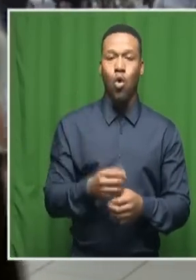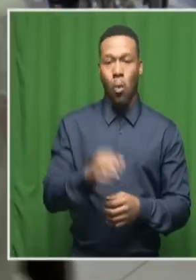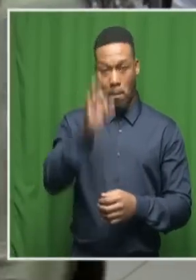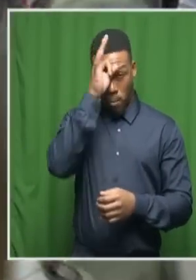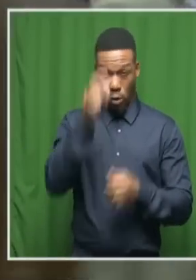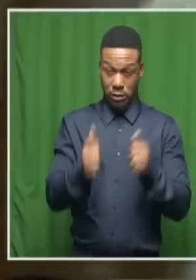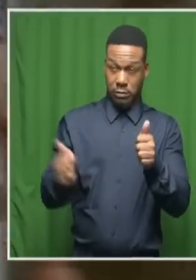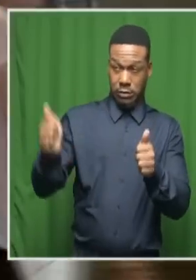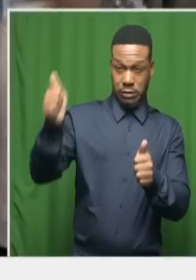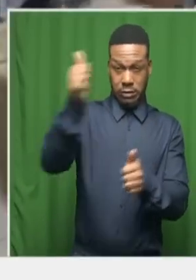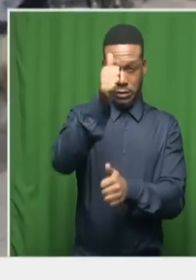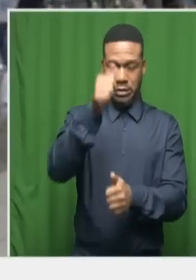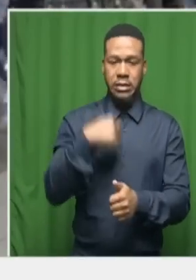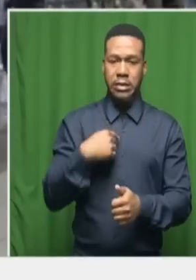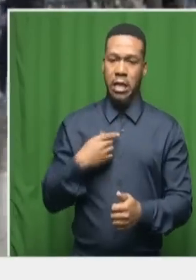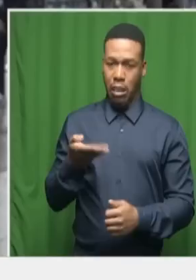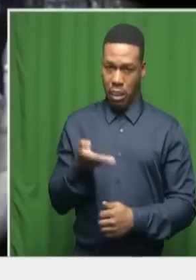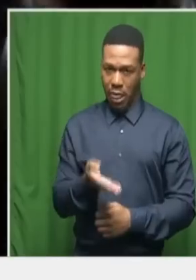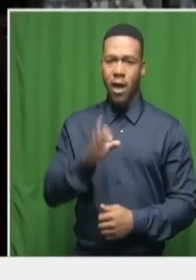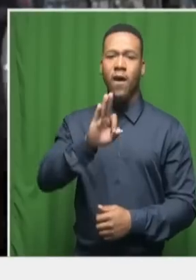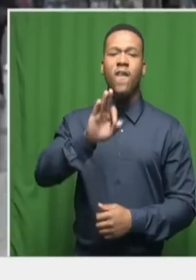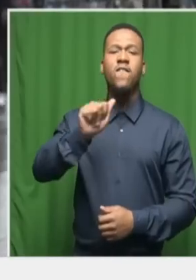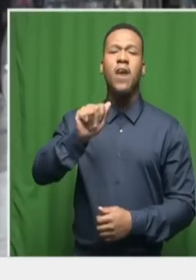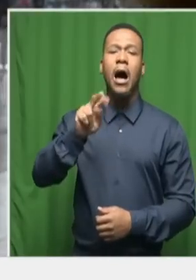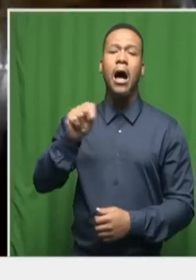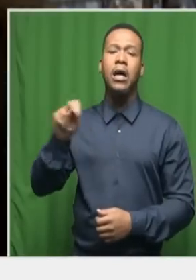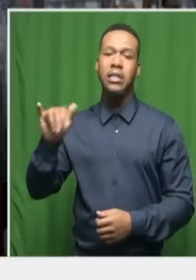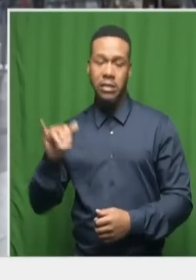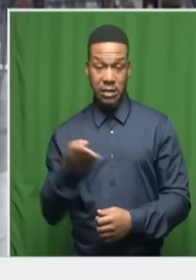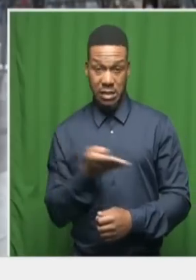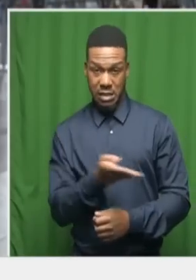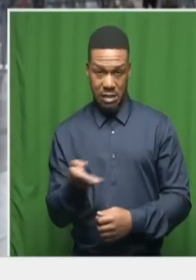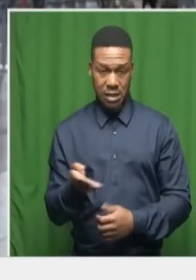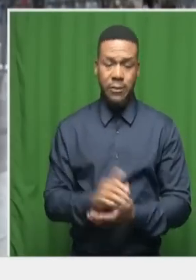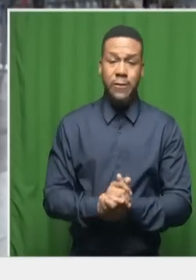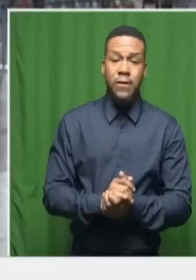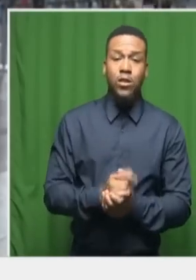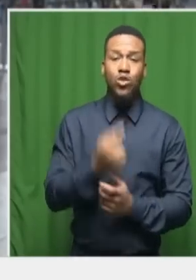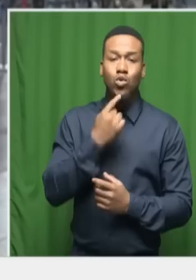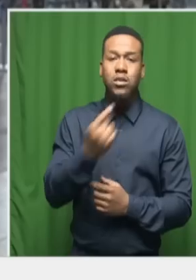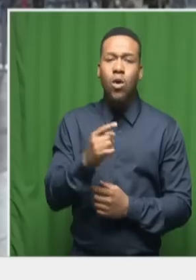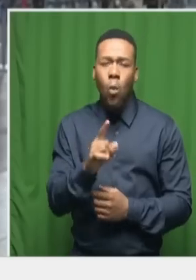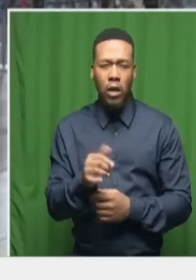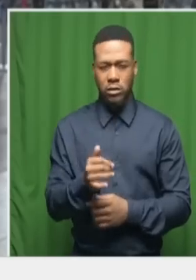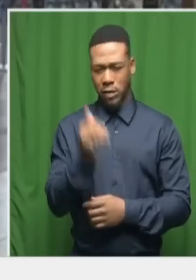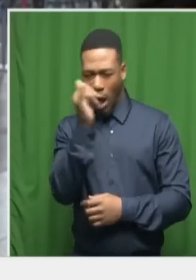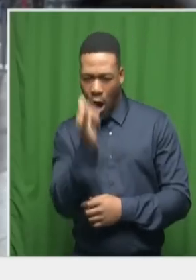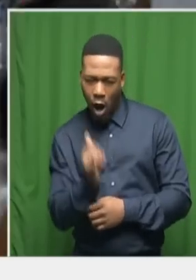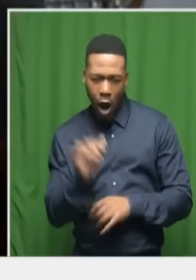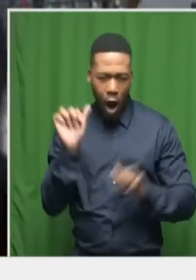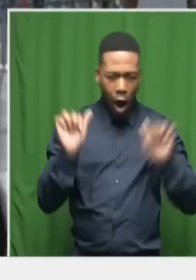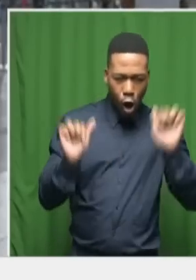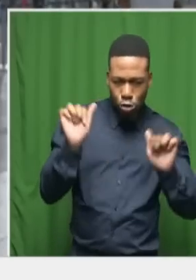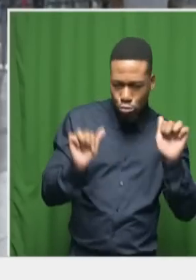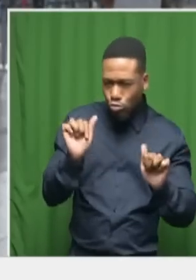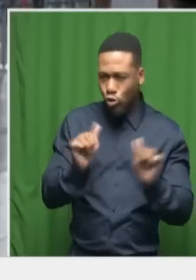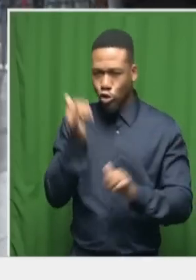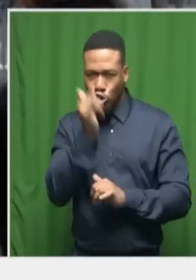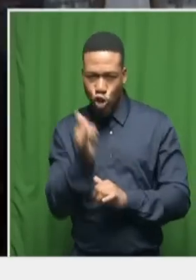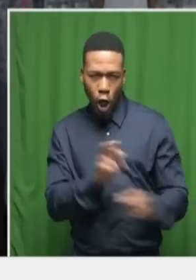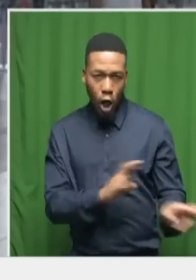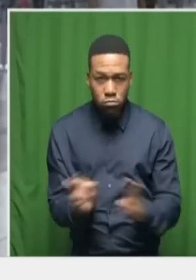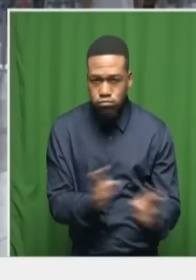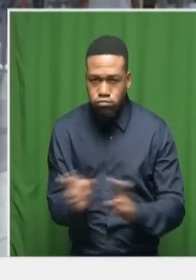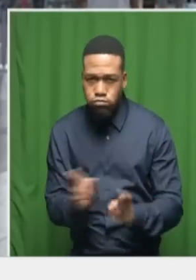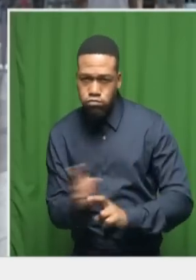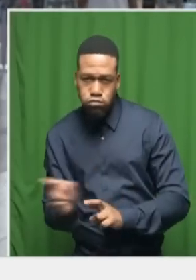ground with other officials, top brass from Gauteng and just nationally, to come and assess the state of readiness here, looking at the fact